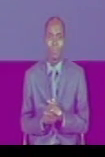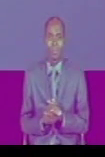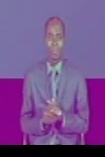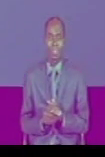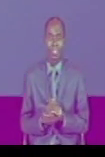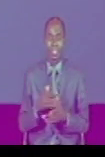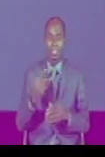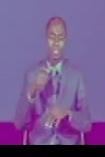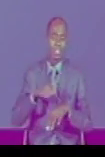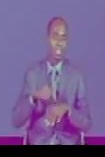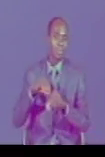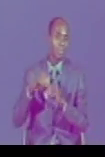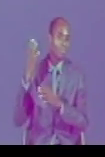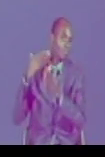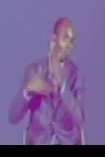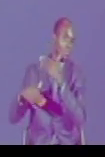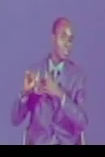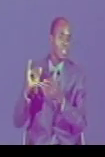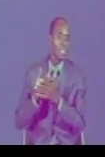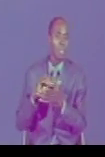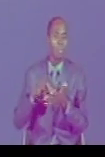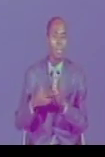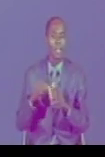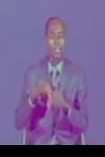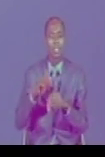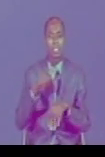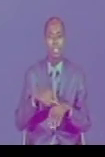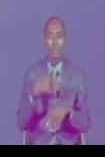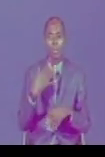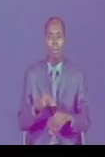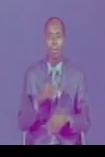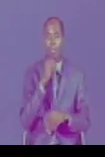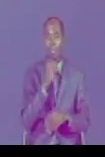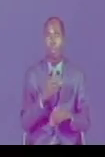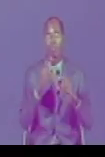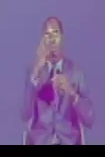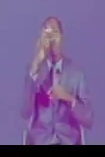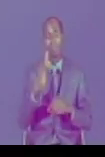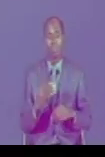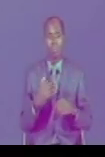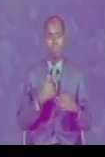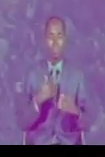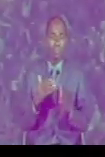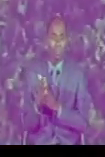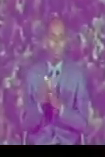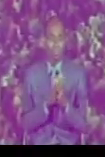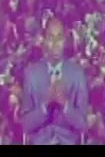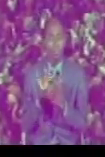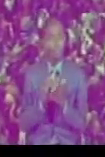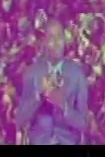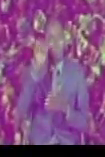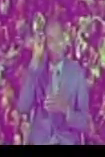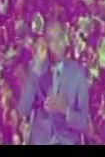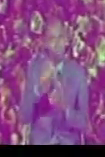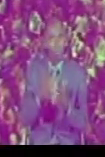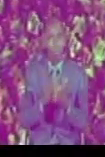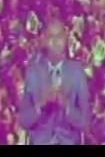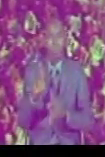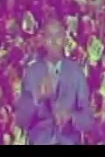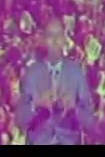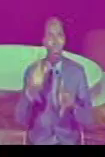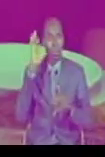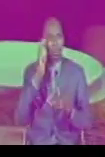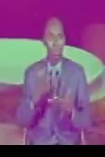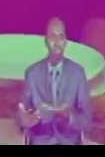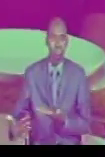immemorial, that he is from the time of old. God has desired that his own people will gather together so